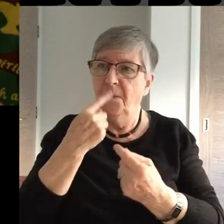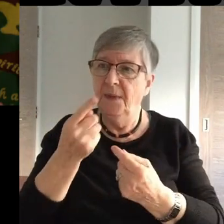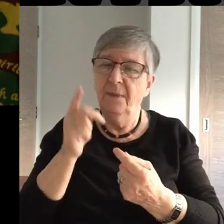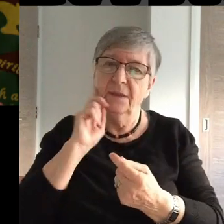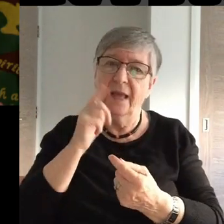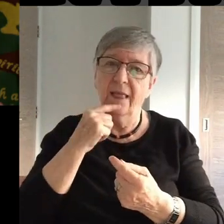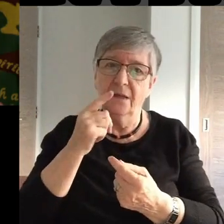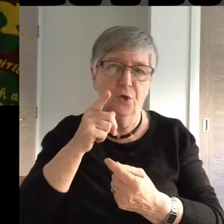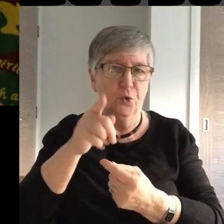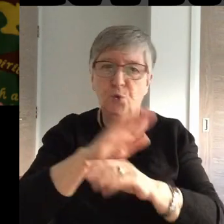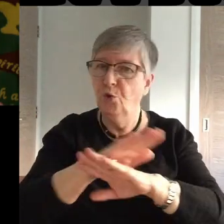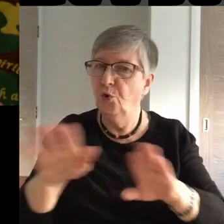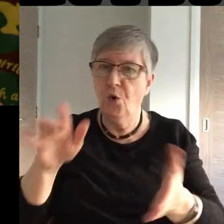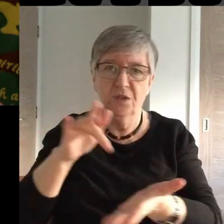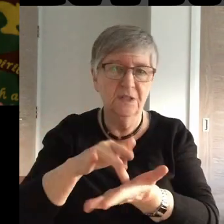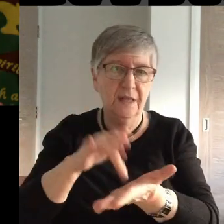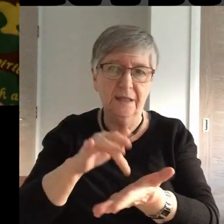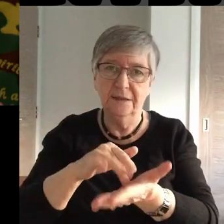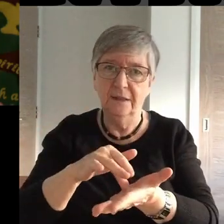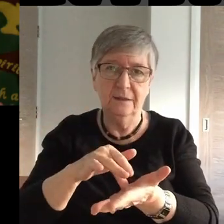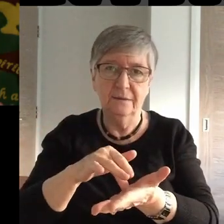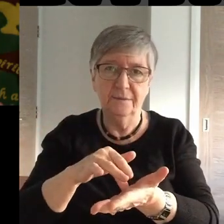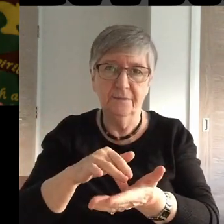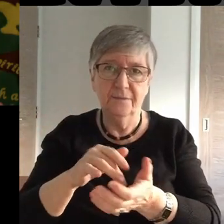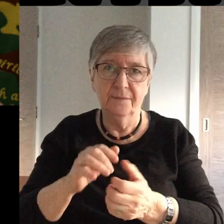center of the universe.